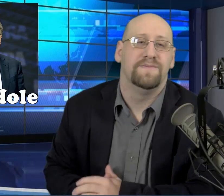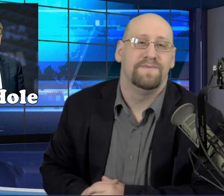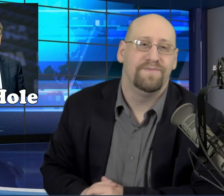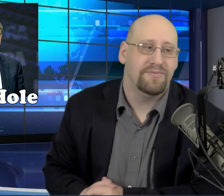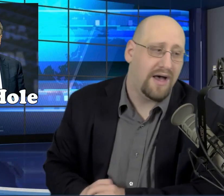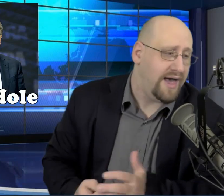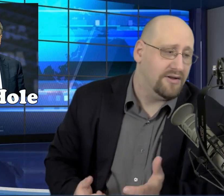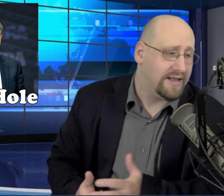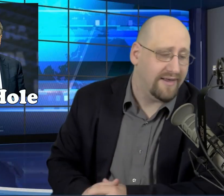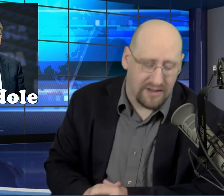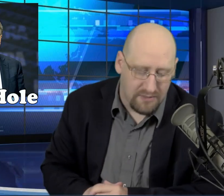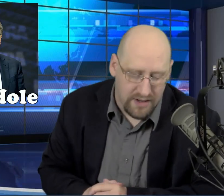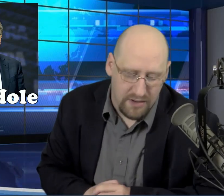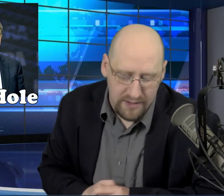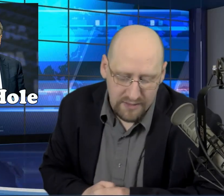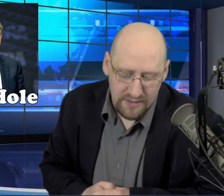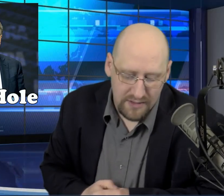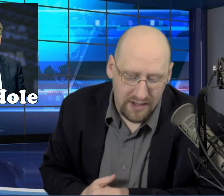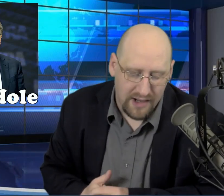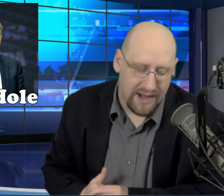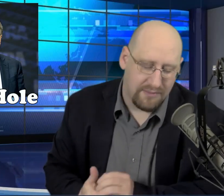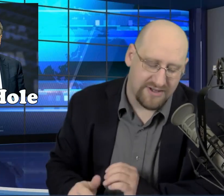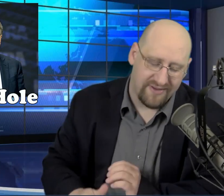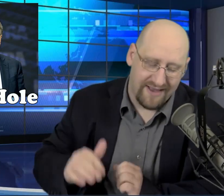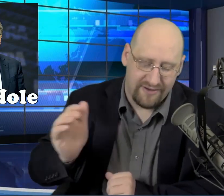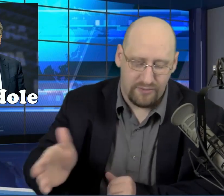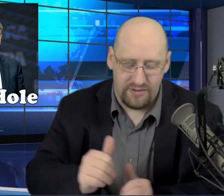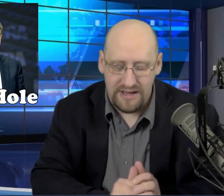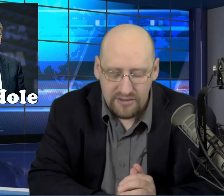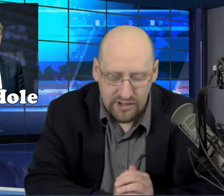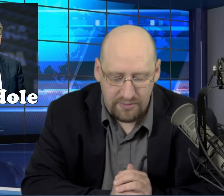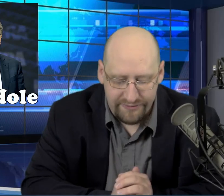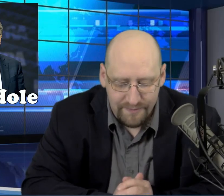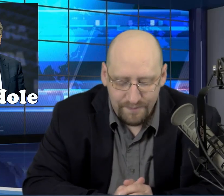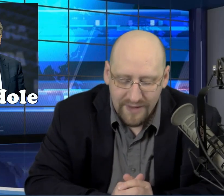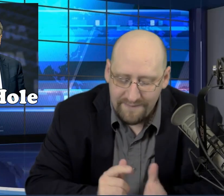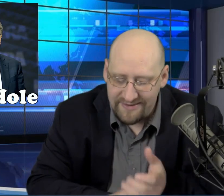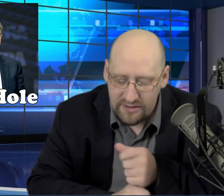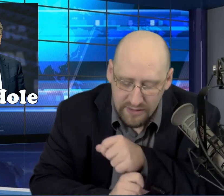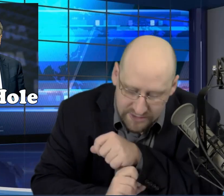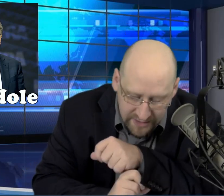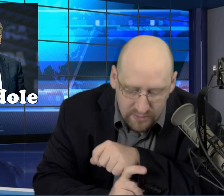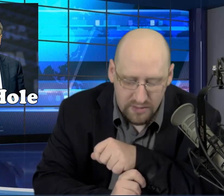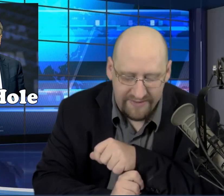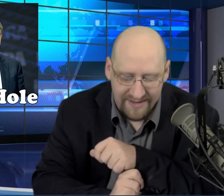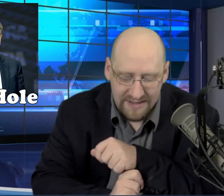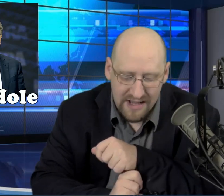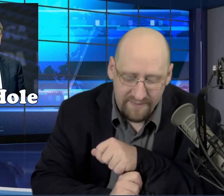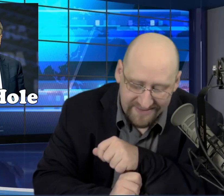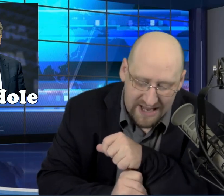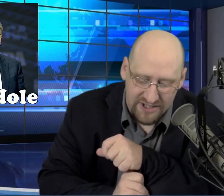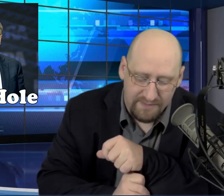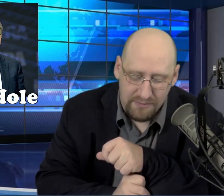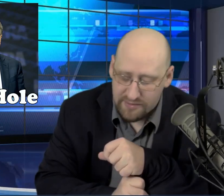huge. Hey, look, that is a lot of money, right? Now, much of this has to do with their legal troubles, facing congressional inquiries